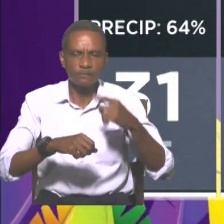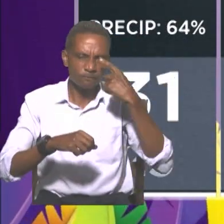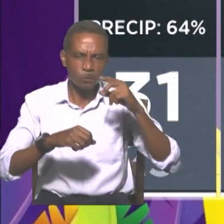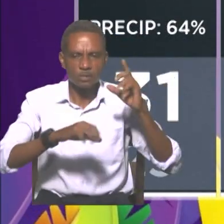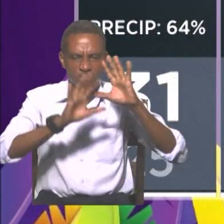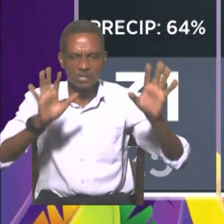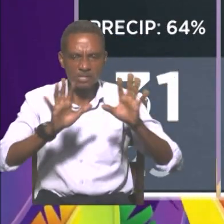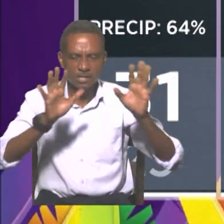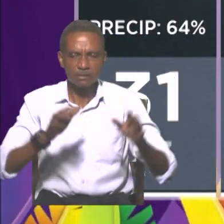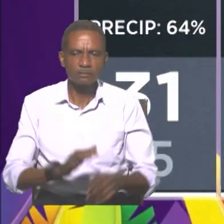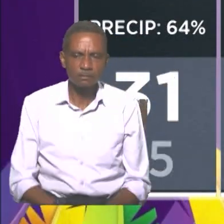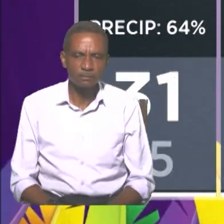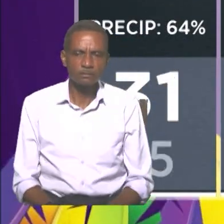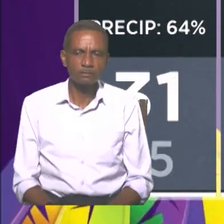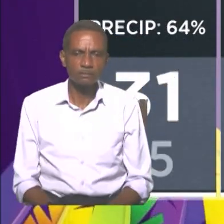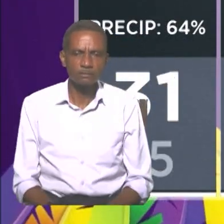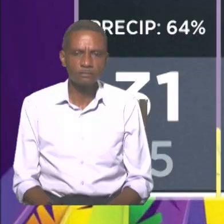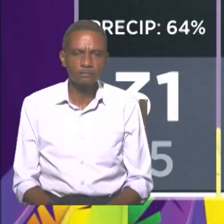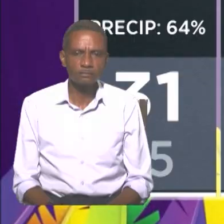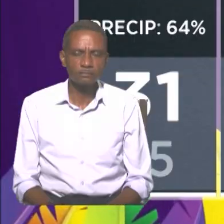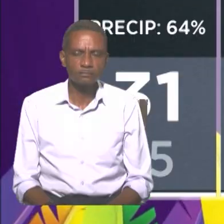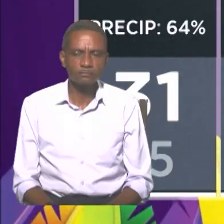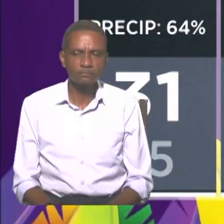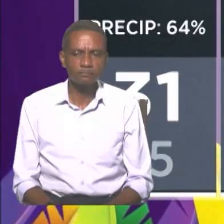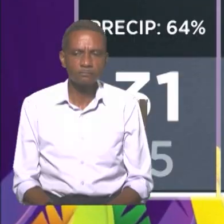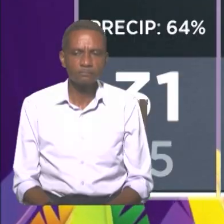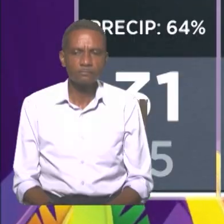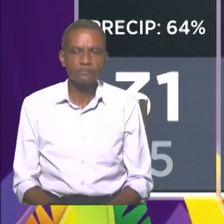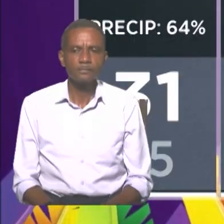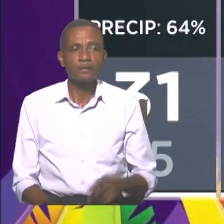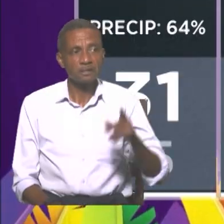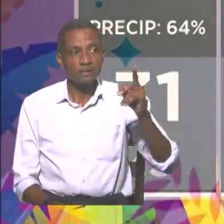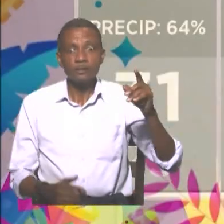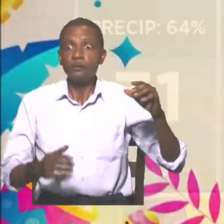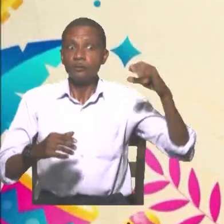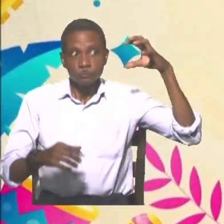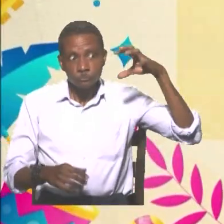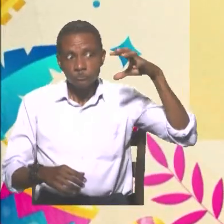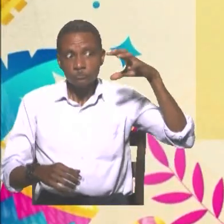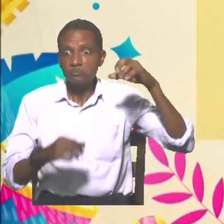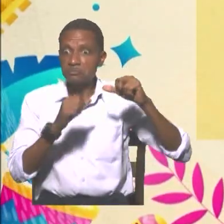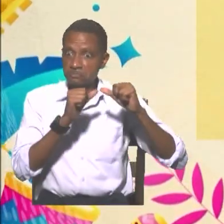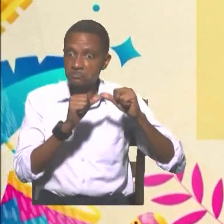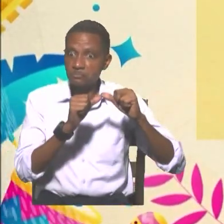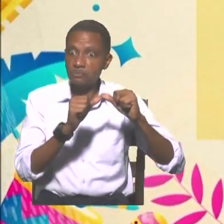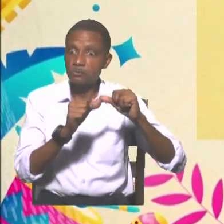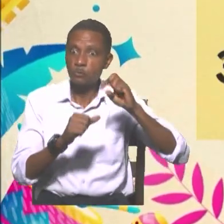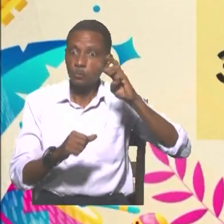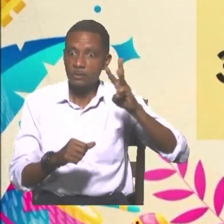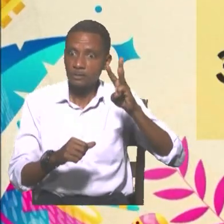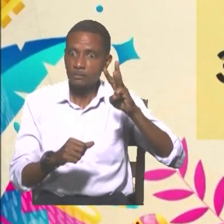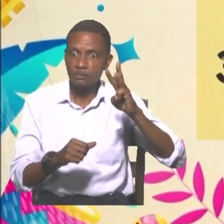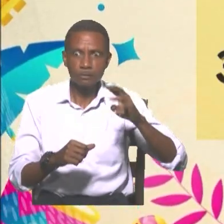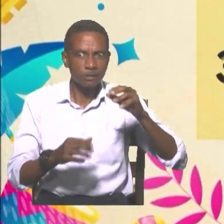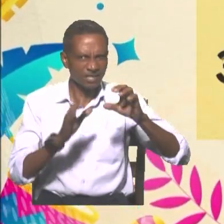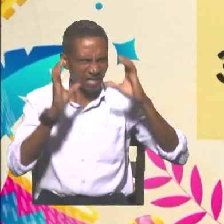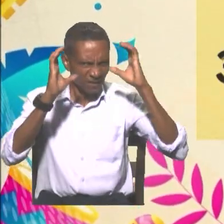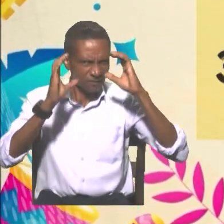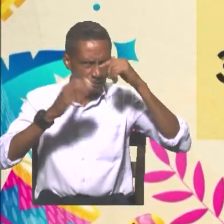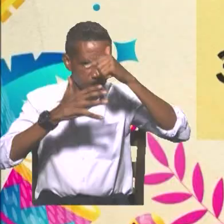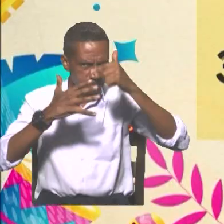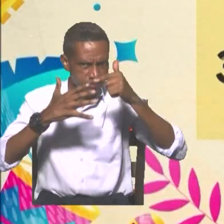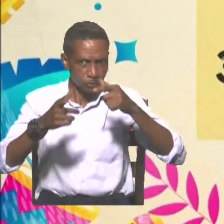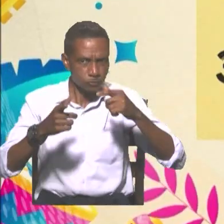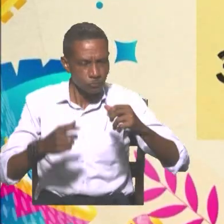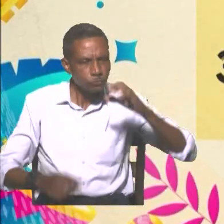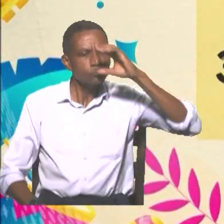precipitation chances going really far down all the way to Wednesday. Now, just a few carnival tips. Remember to stay hydrated, keep your